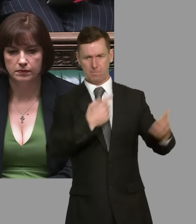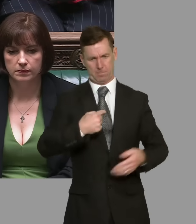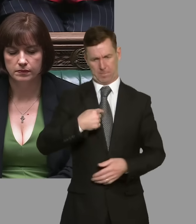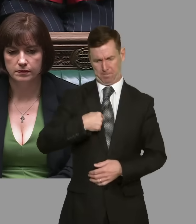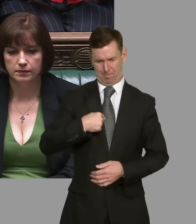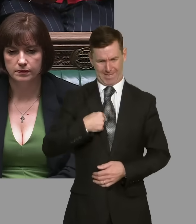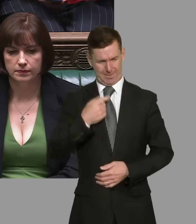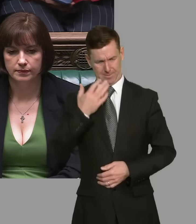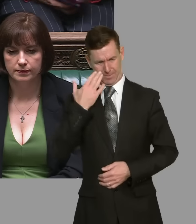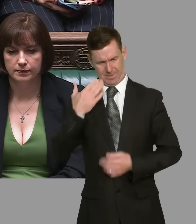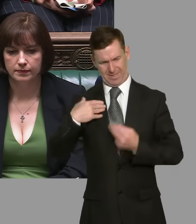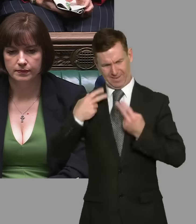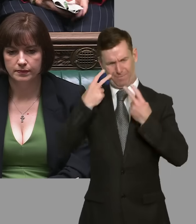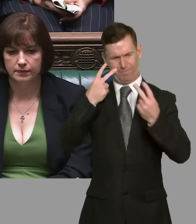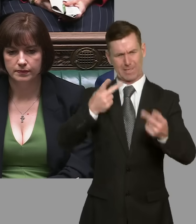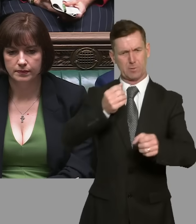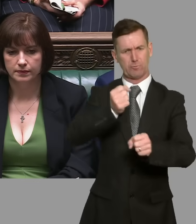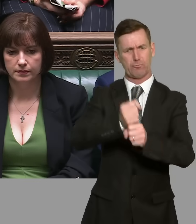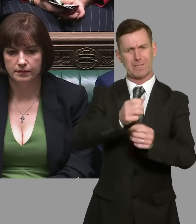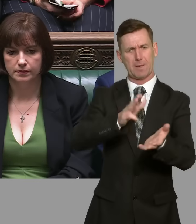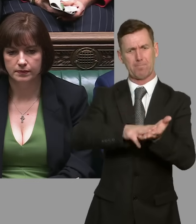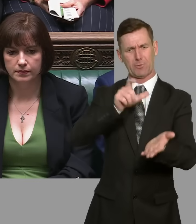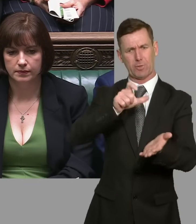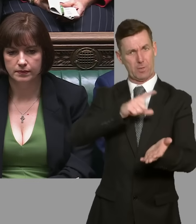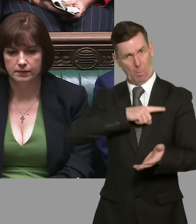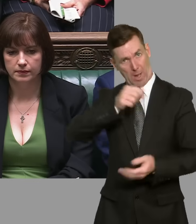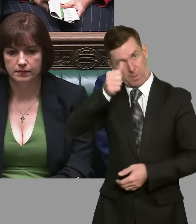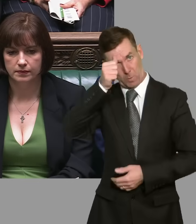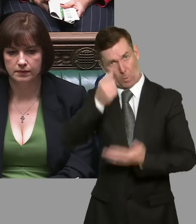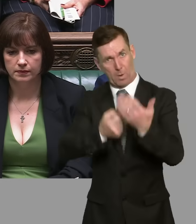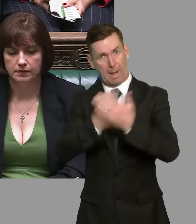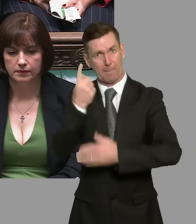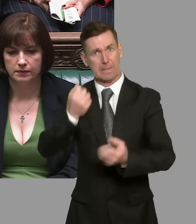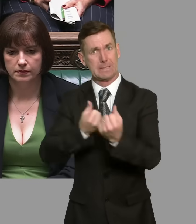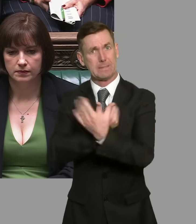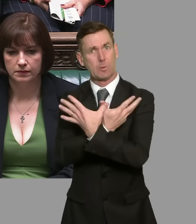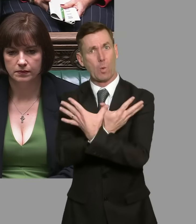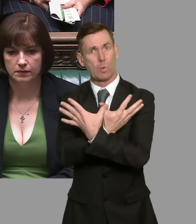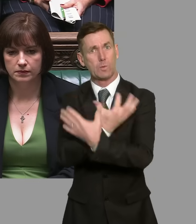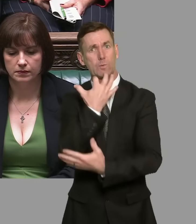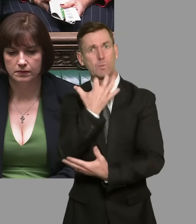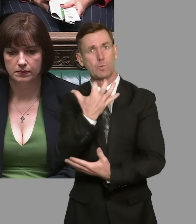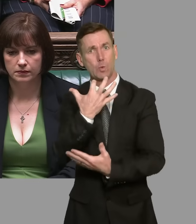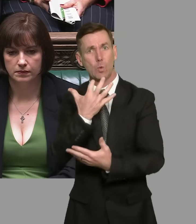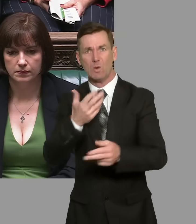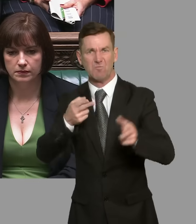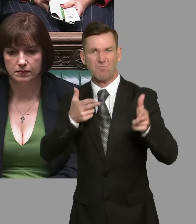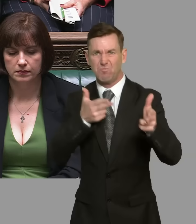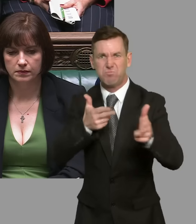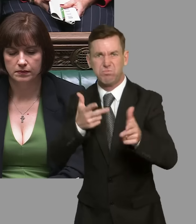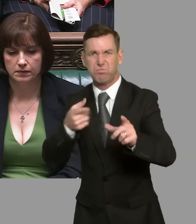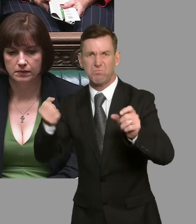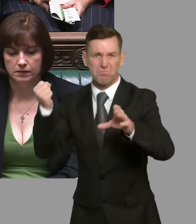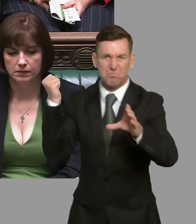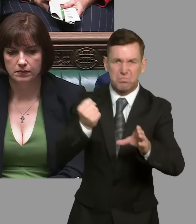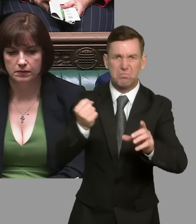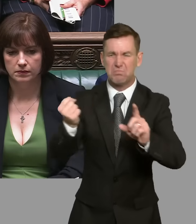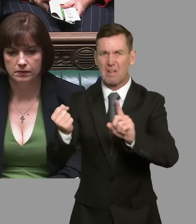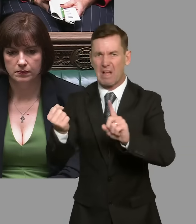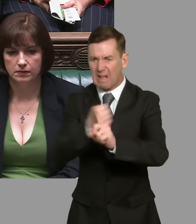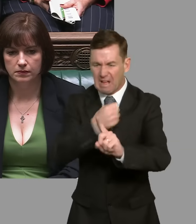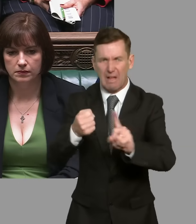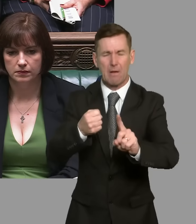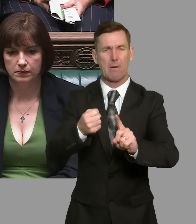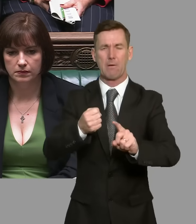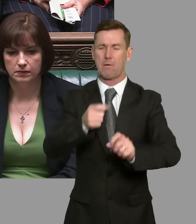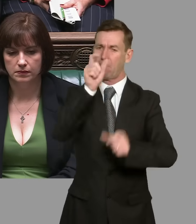The professionalism and bravery that they showed was remarkable. Mr Speaker, we've boosted total police funding, and Greater Manchester will